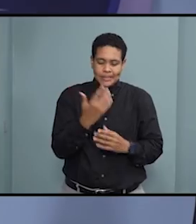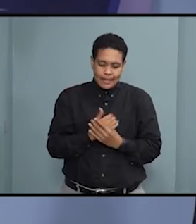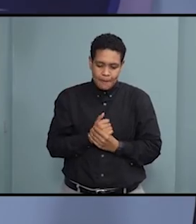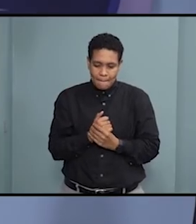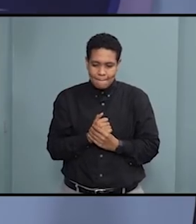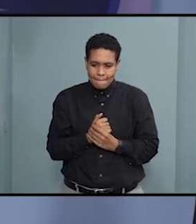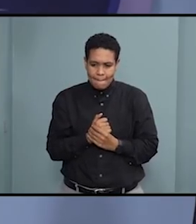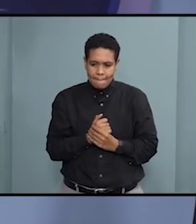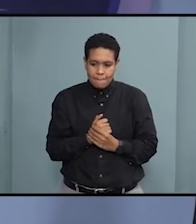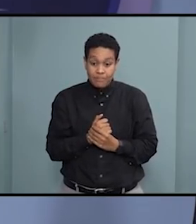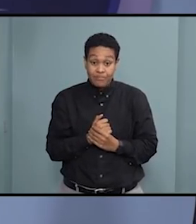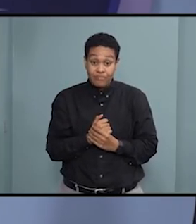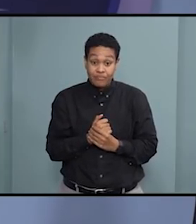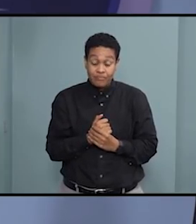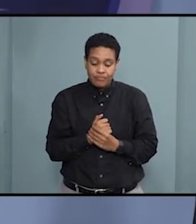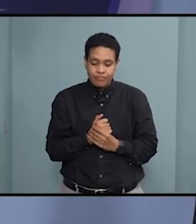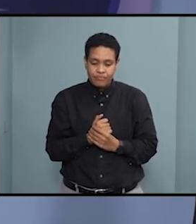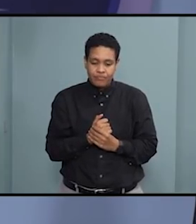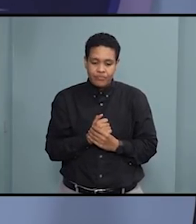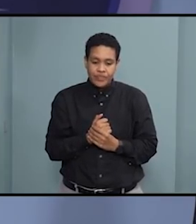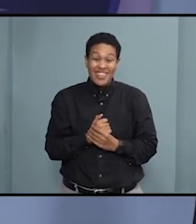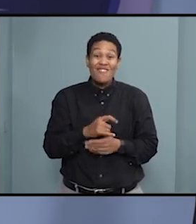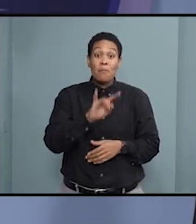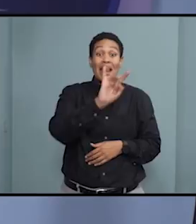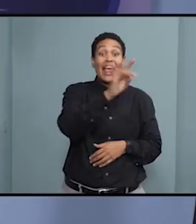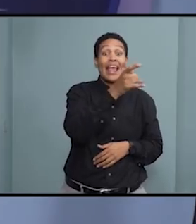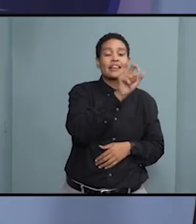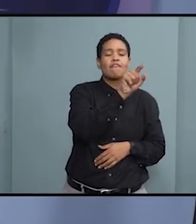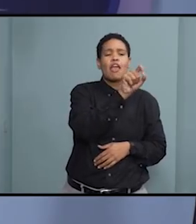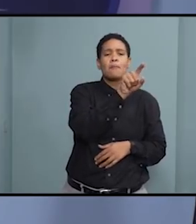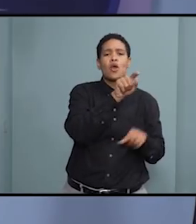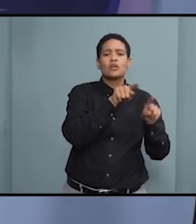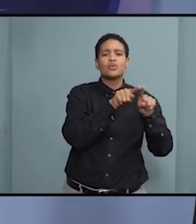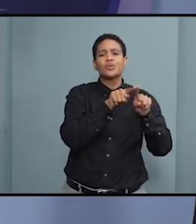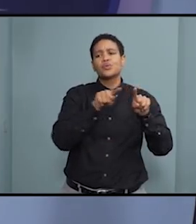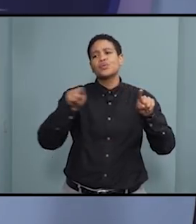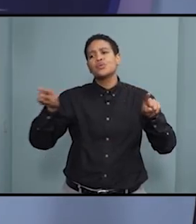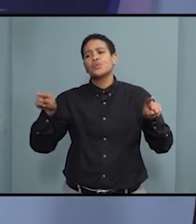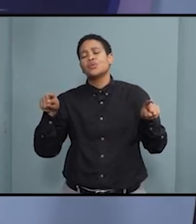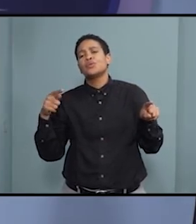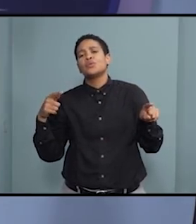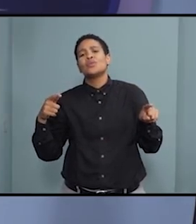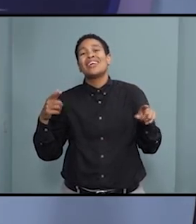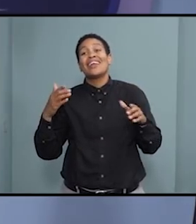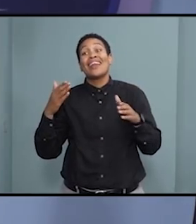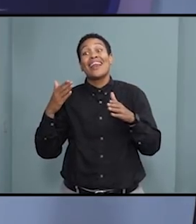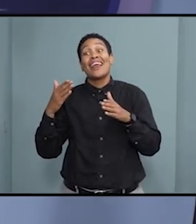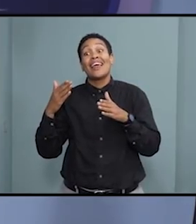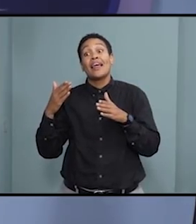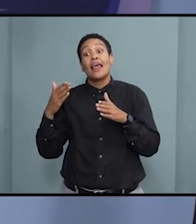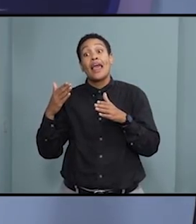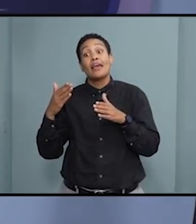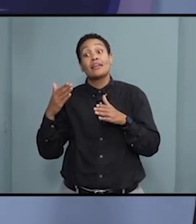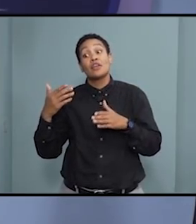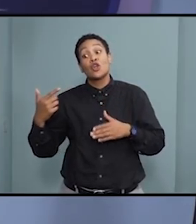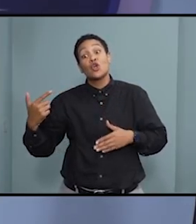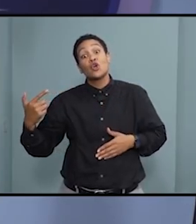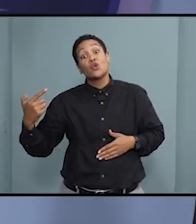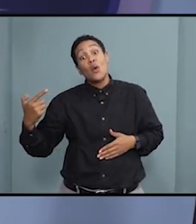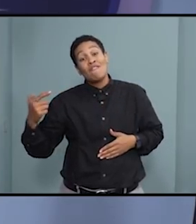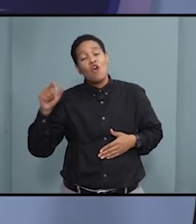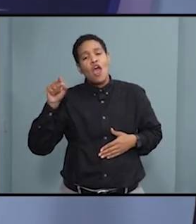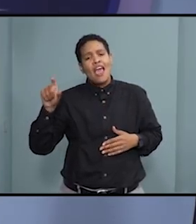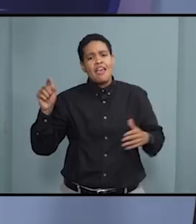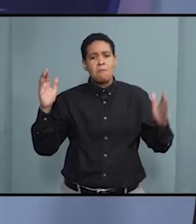mask. With effect from the 8th of April to the end of the 21st of